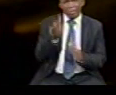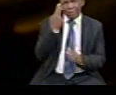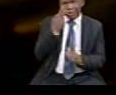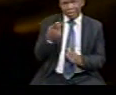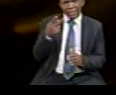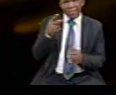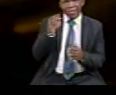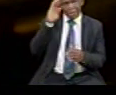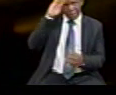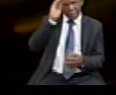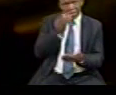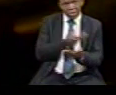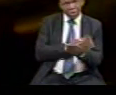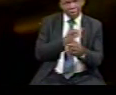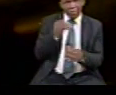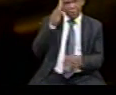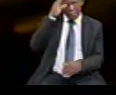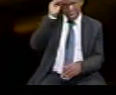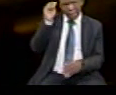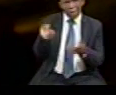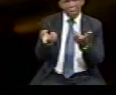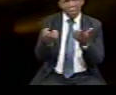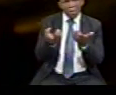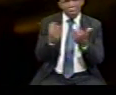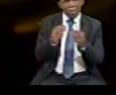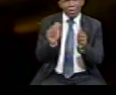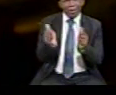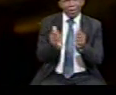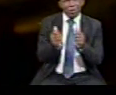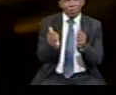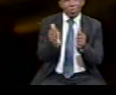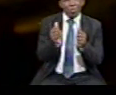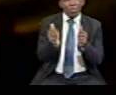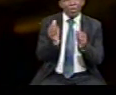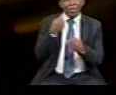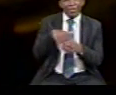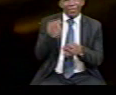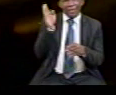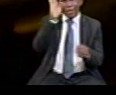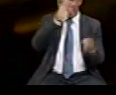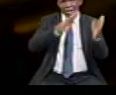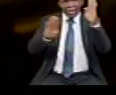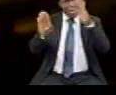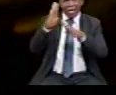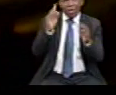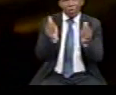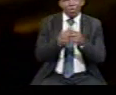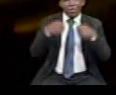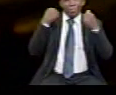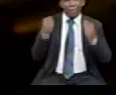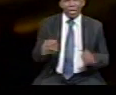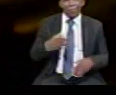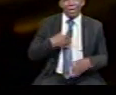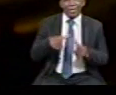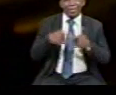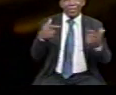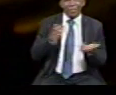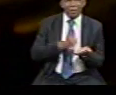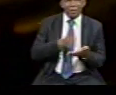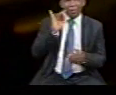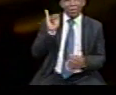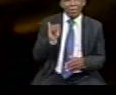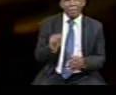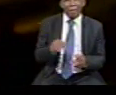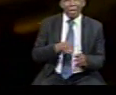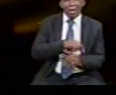in a cloud with power and great glory. And when these things begin to come to pass, Then look up